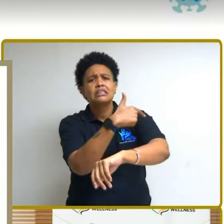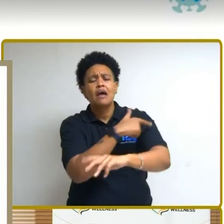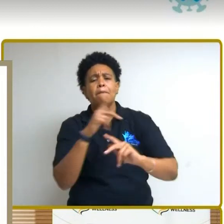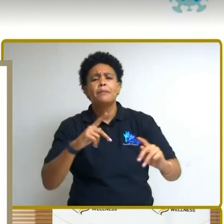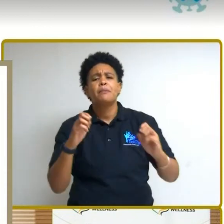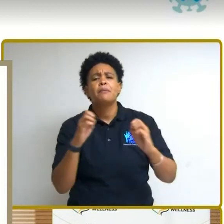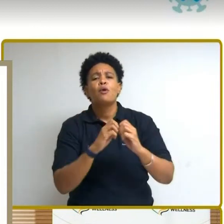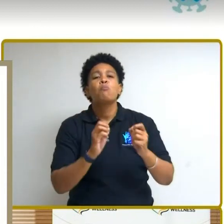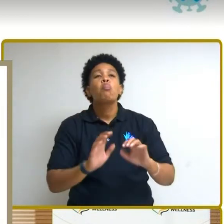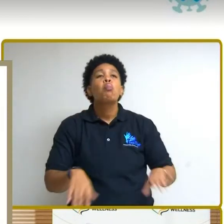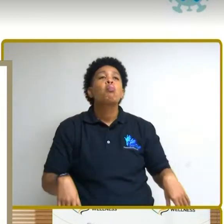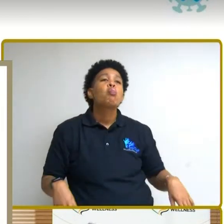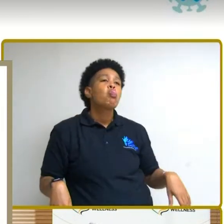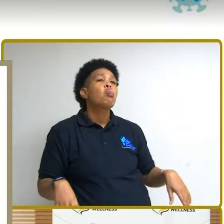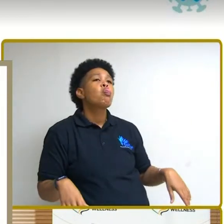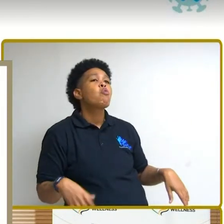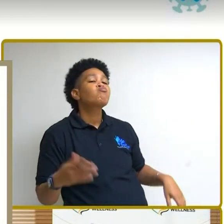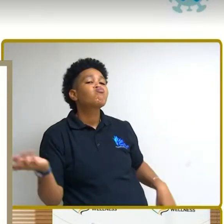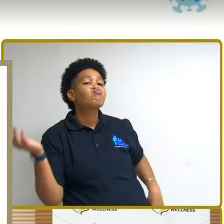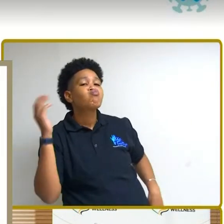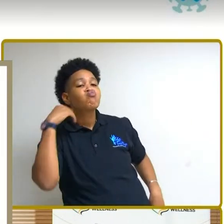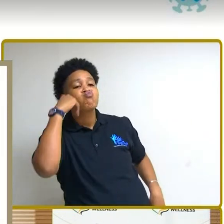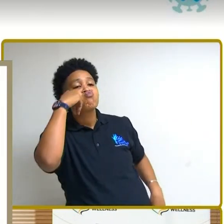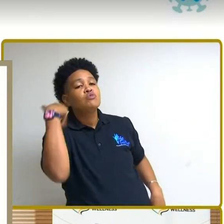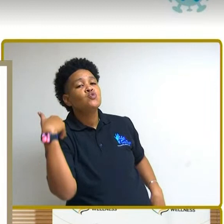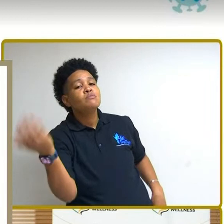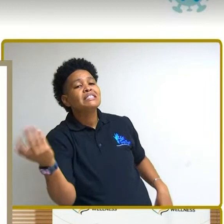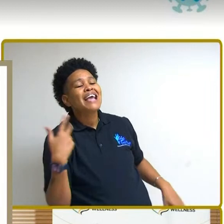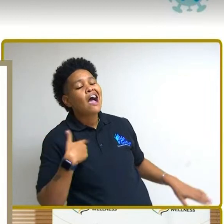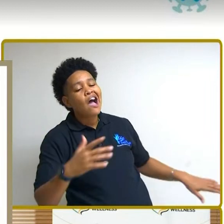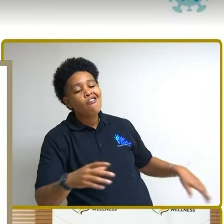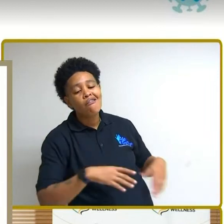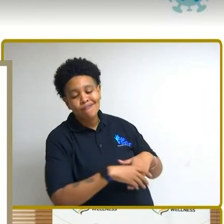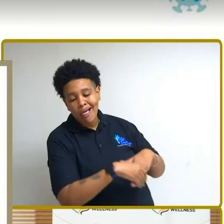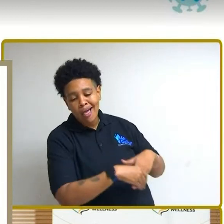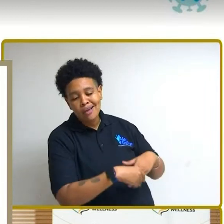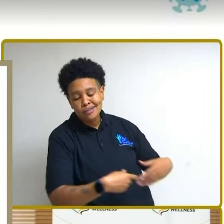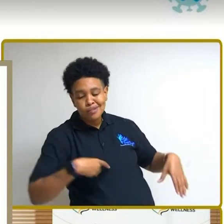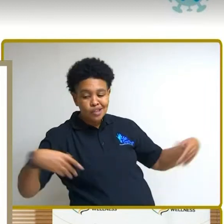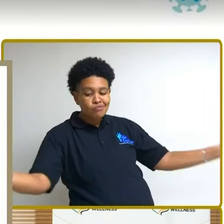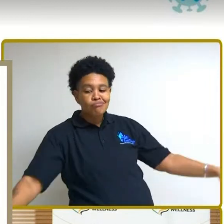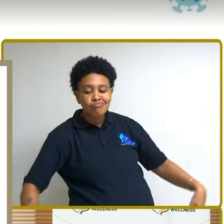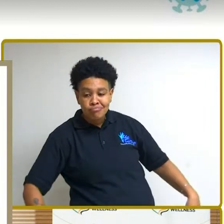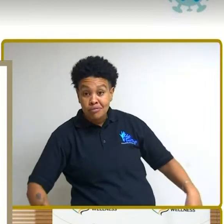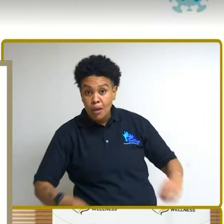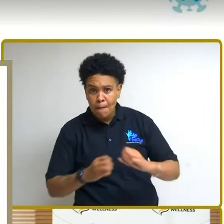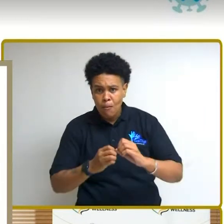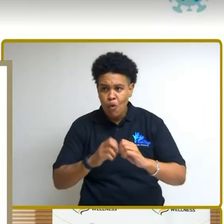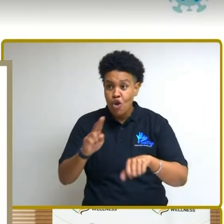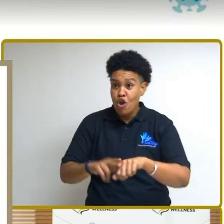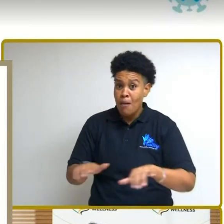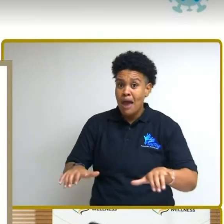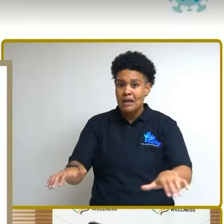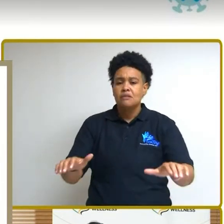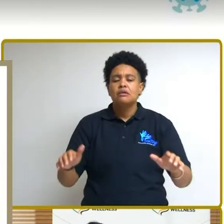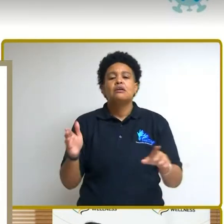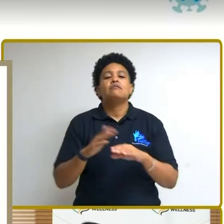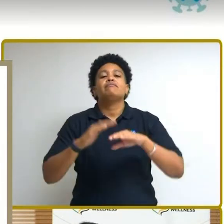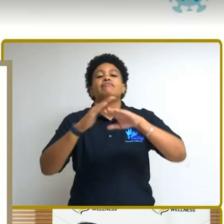more complacent and start to continue with normal activity and therefore increase in risk of exposure.